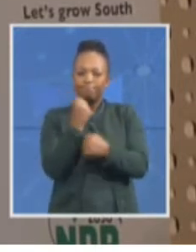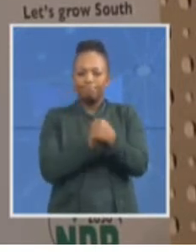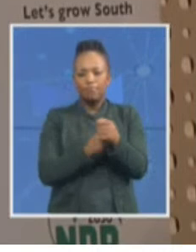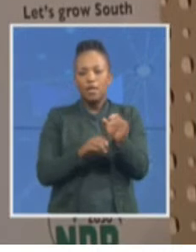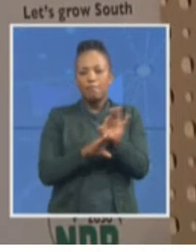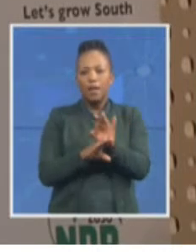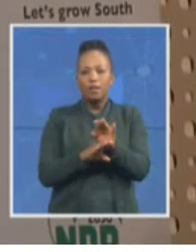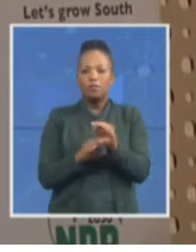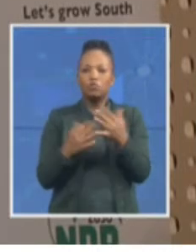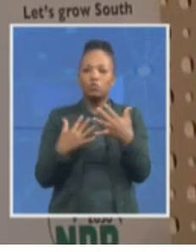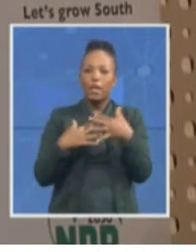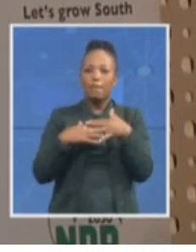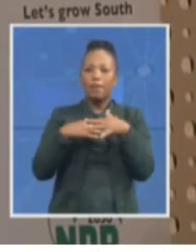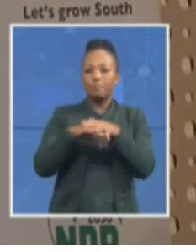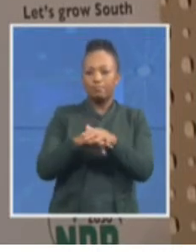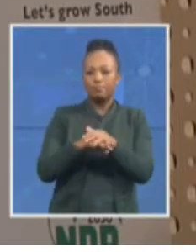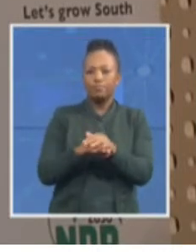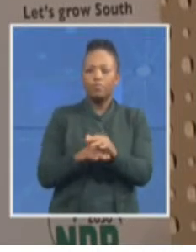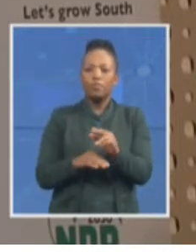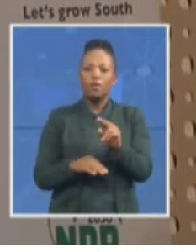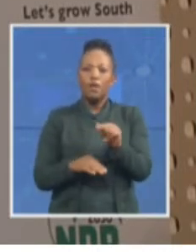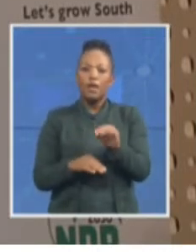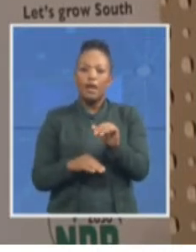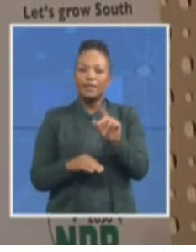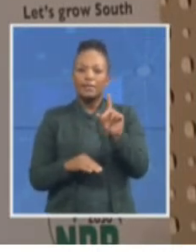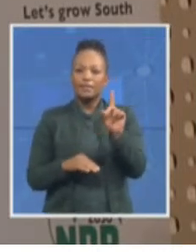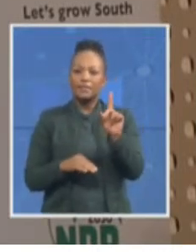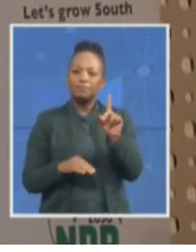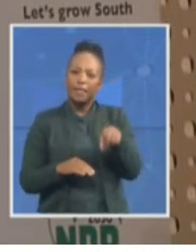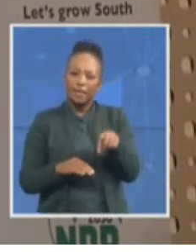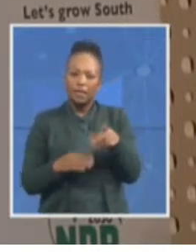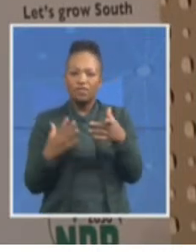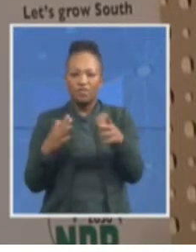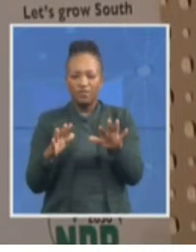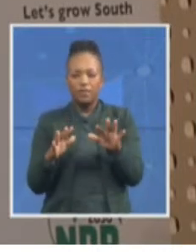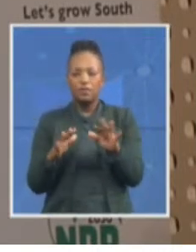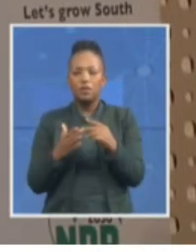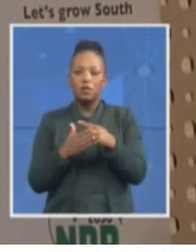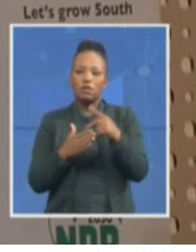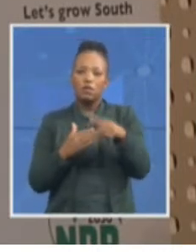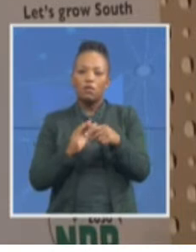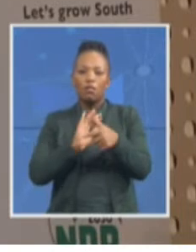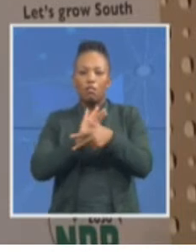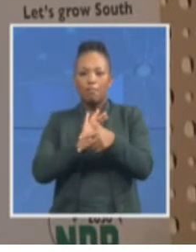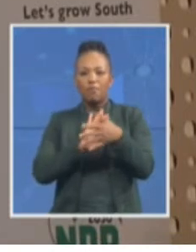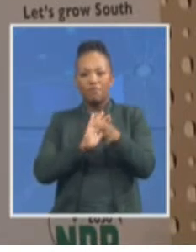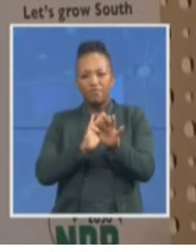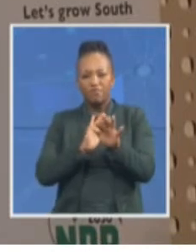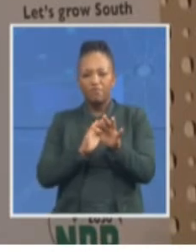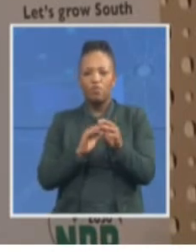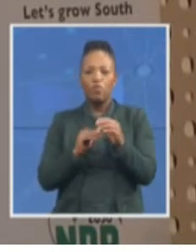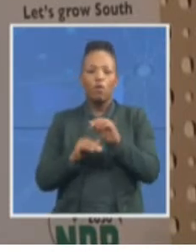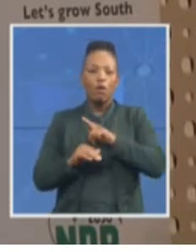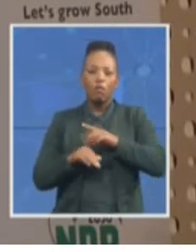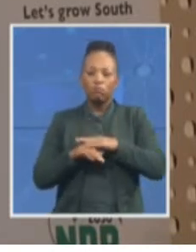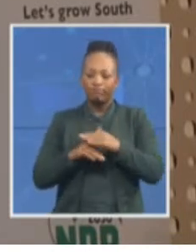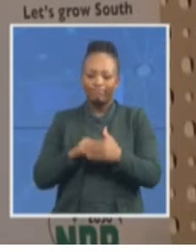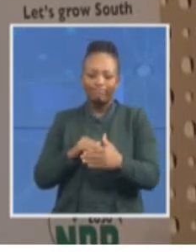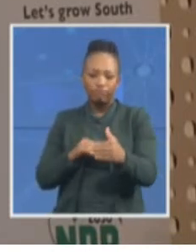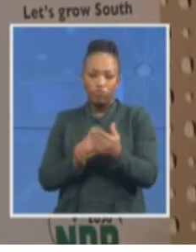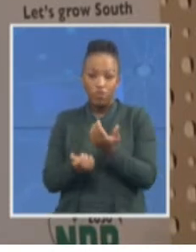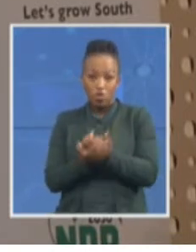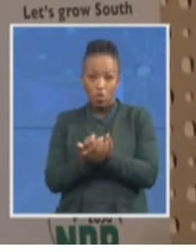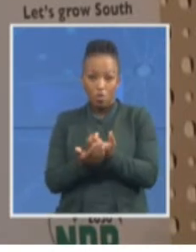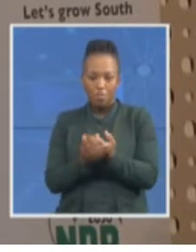catalytic project and are meant to contribute towards the country's long-term economic and social developmental goals. The